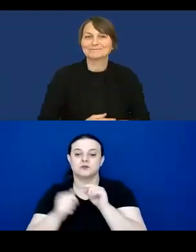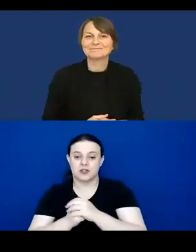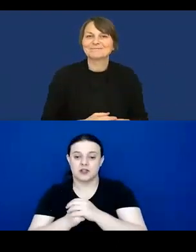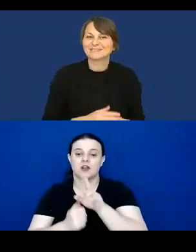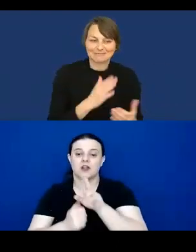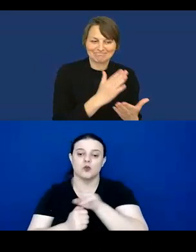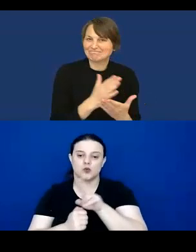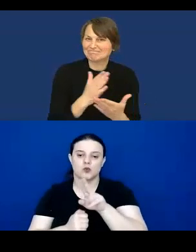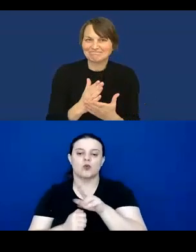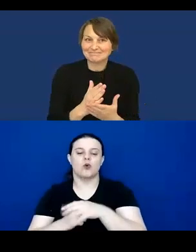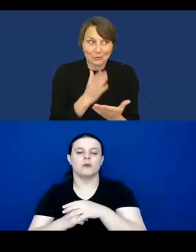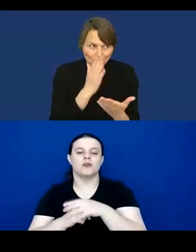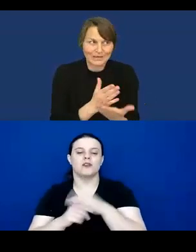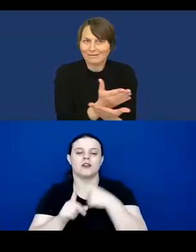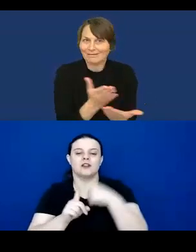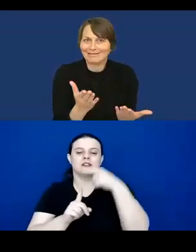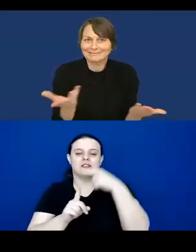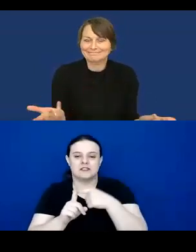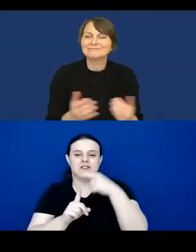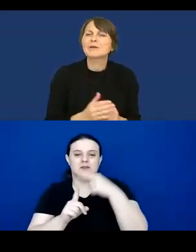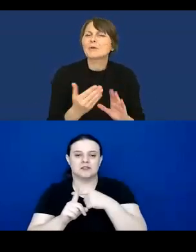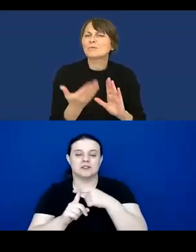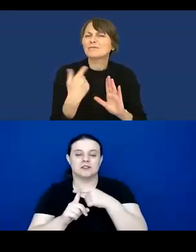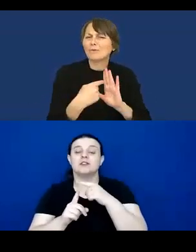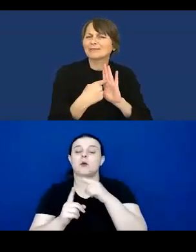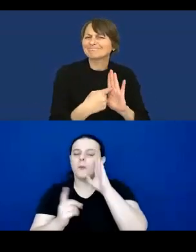one example of what I mentioned before, that